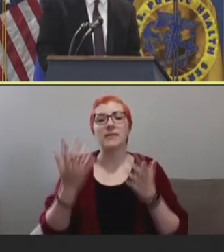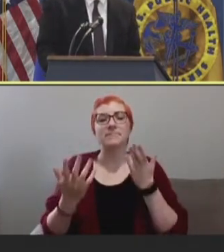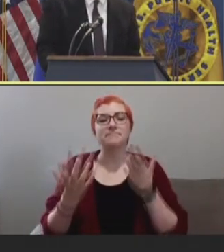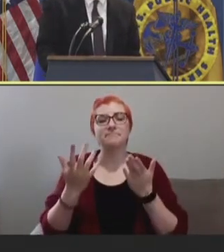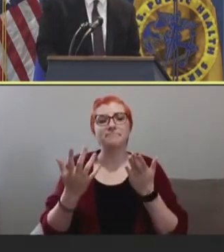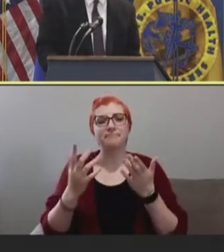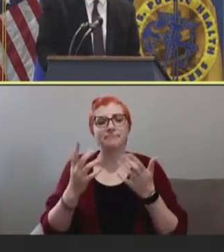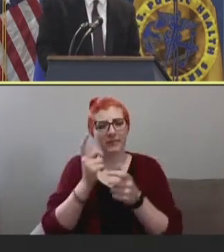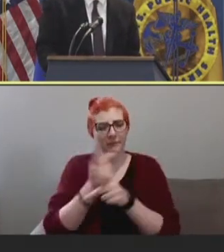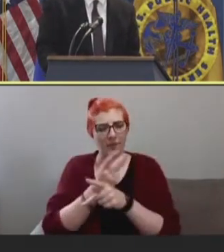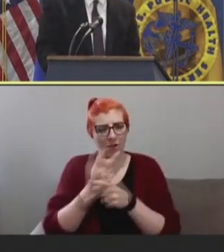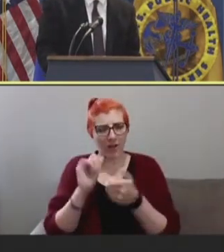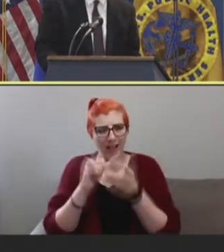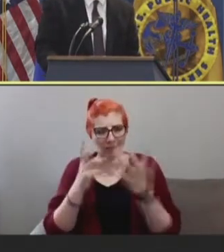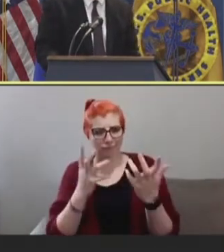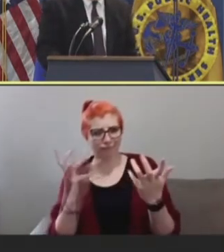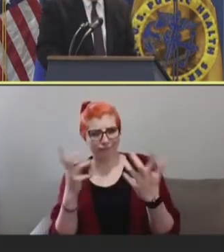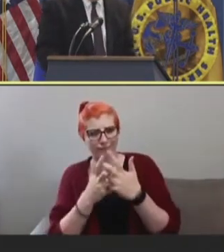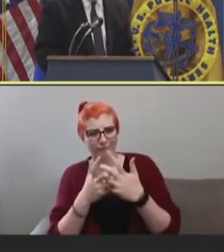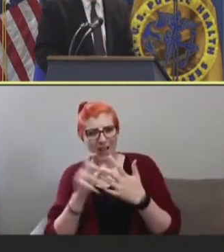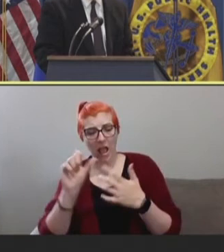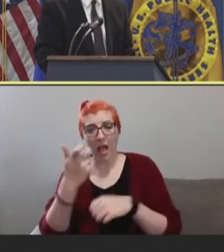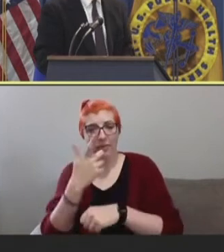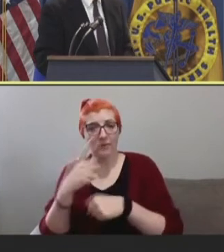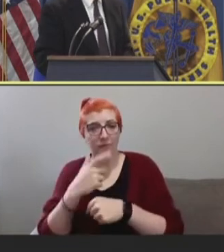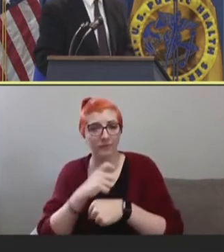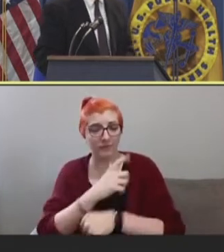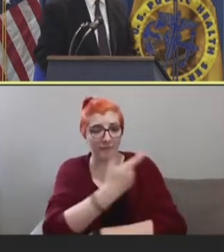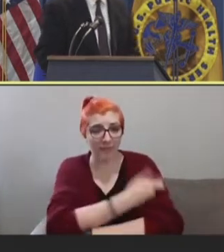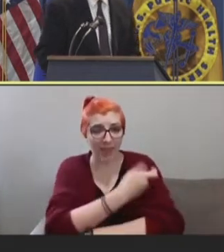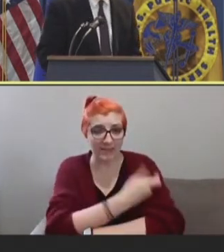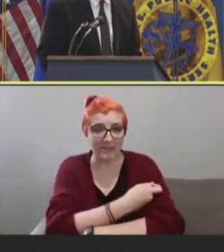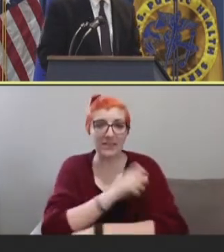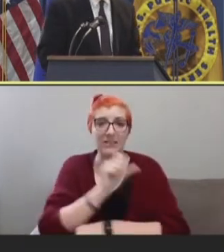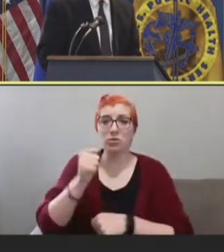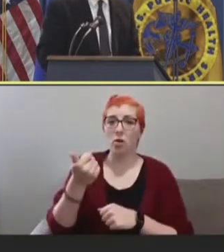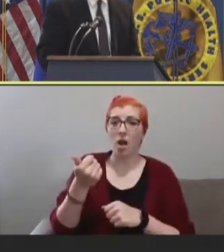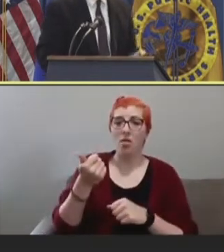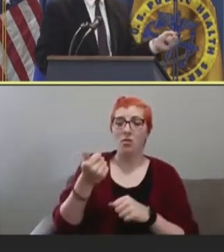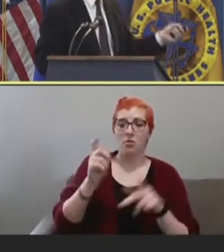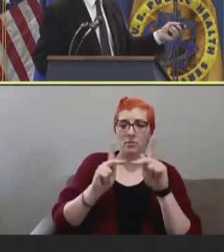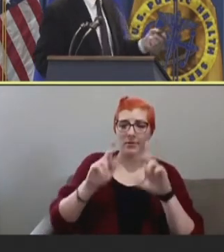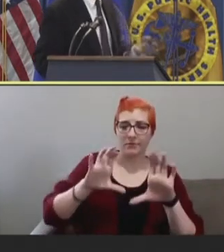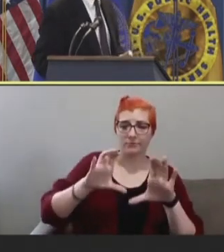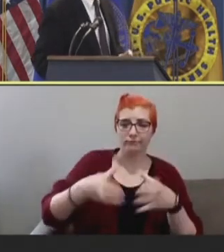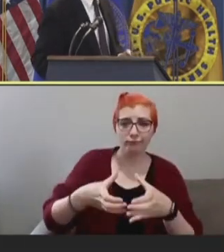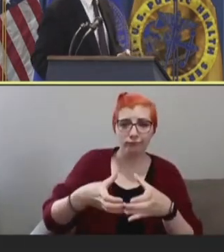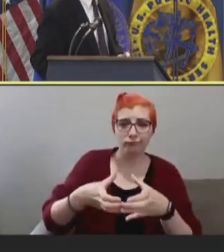or adapt effective interventions to other patient populations.